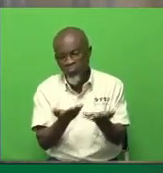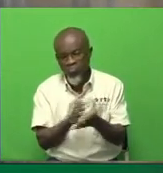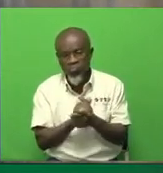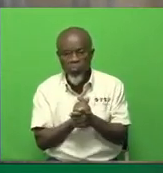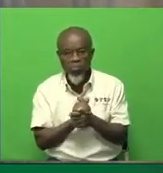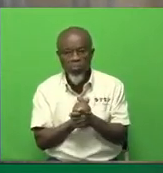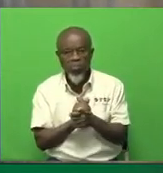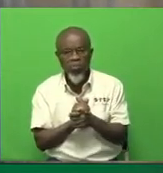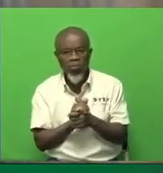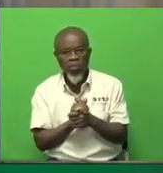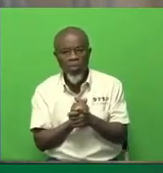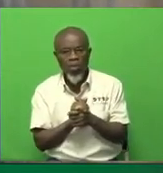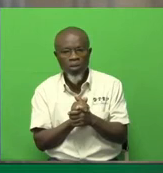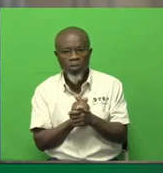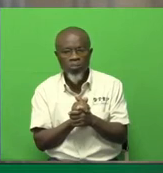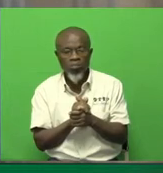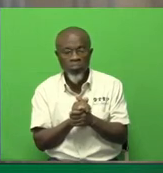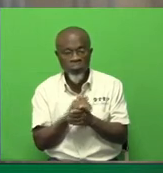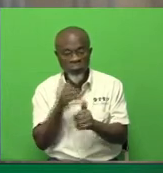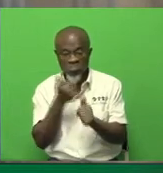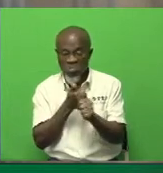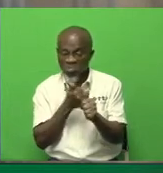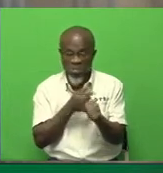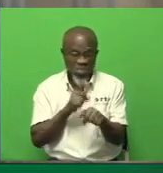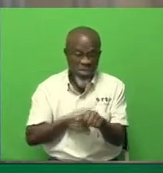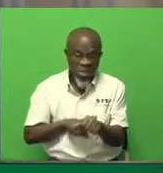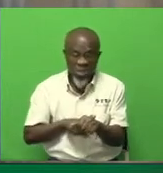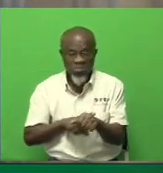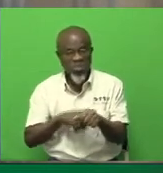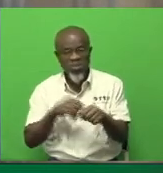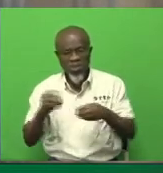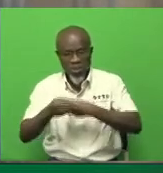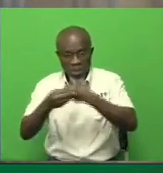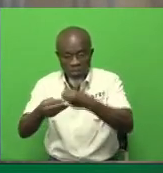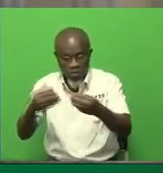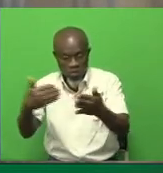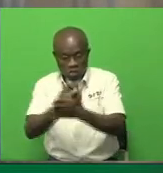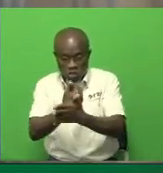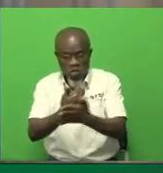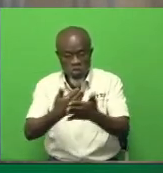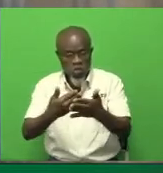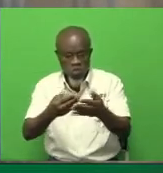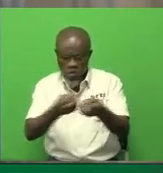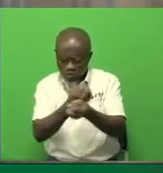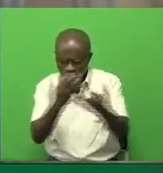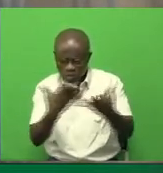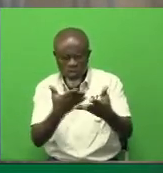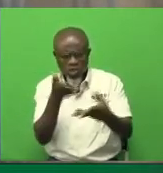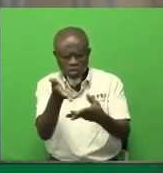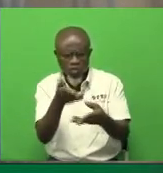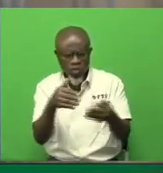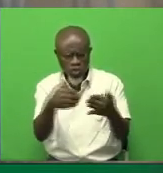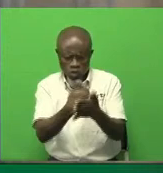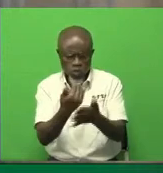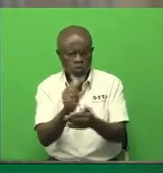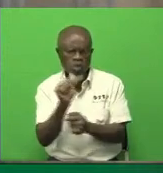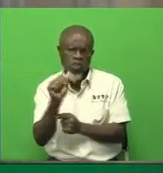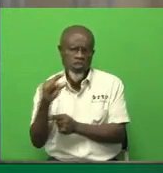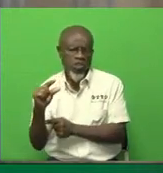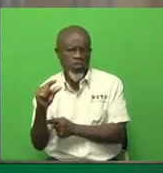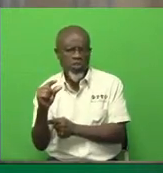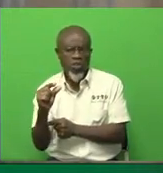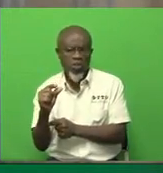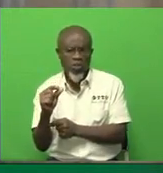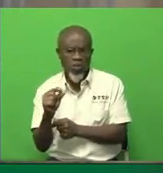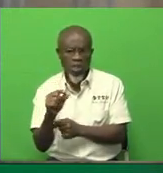paper to the new attorney general which they will not disclose to the population and use that note to say they